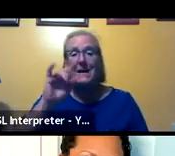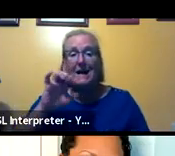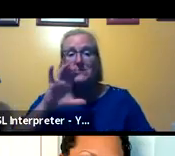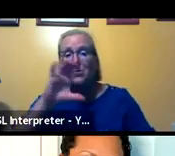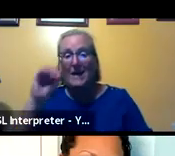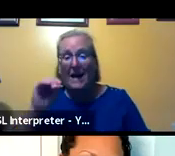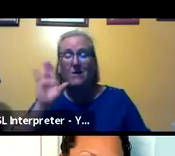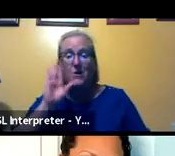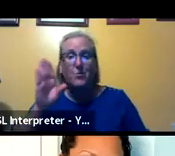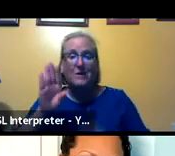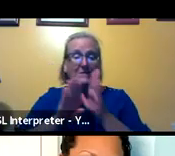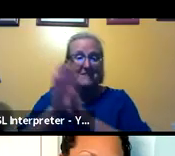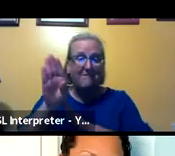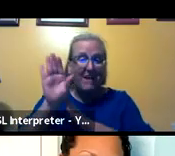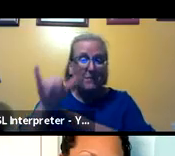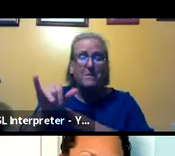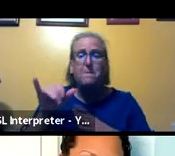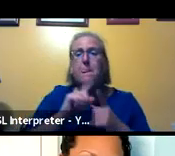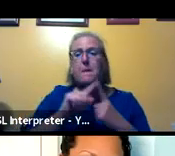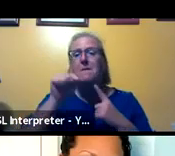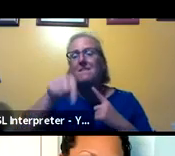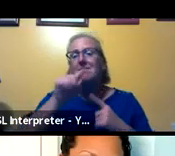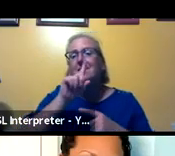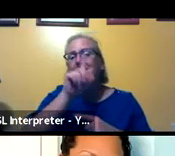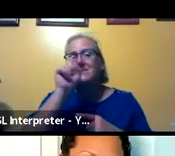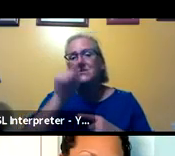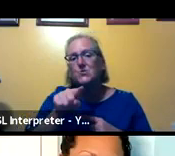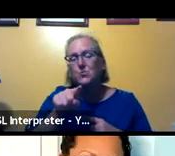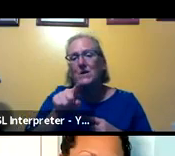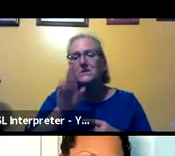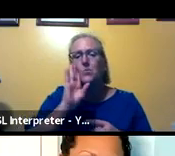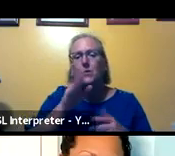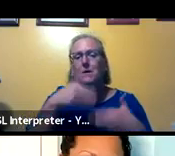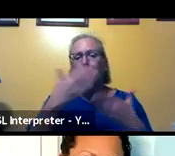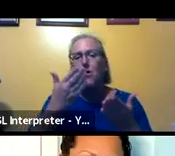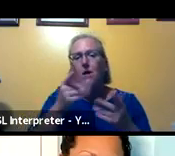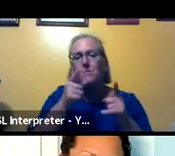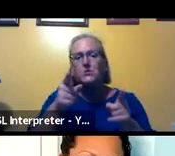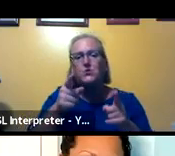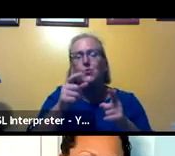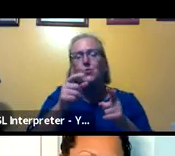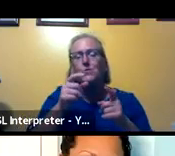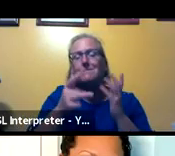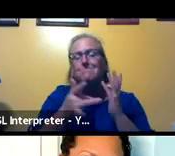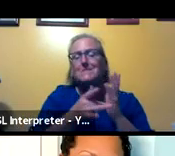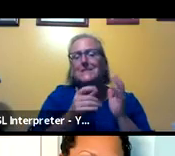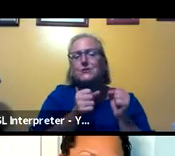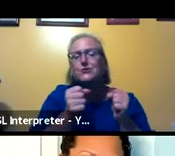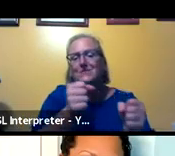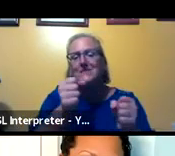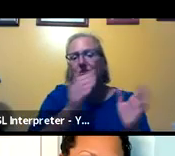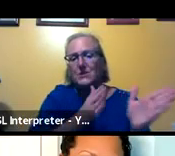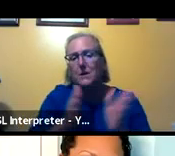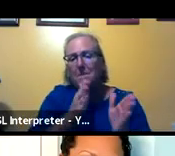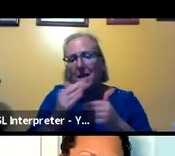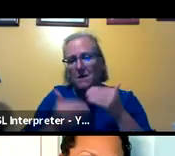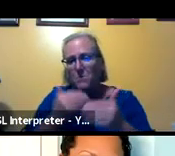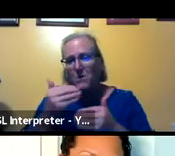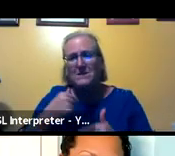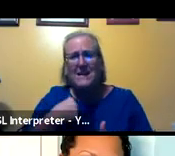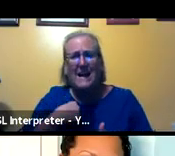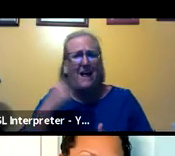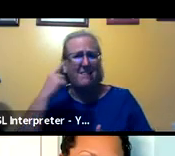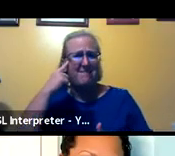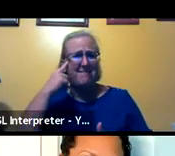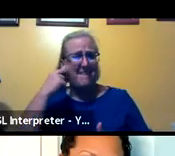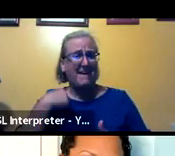This should be a question that is raised during the strategic planning process. I believe I've said it publicly in this group.